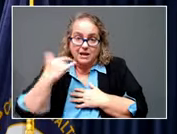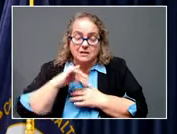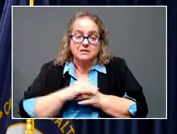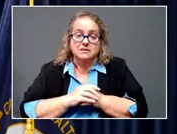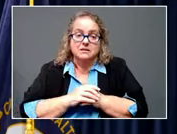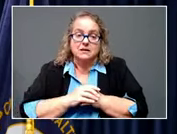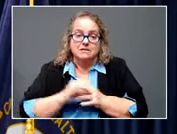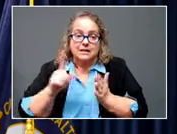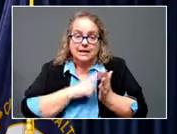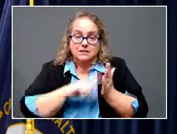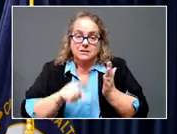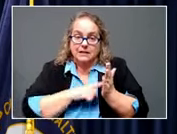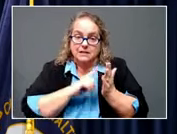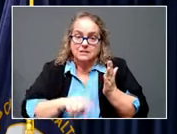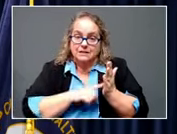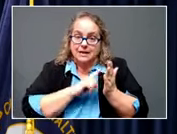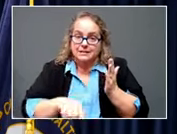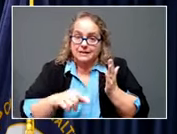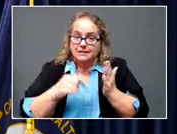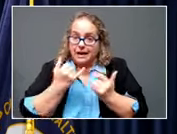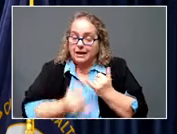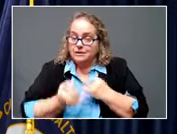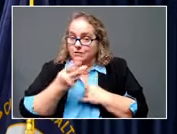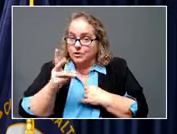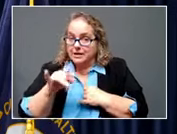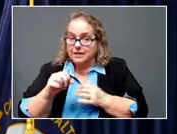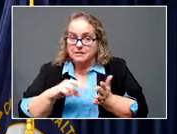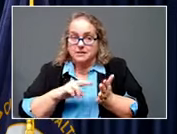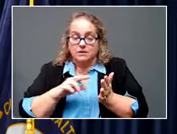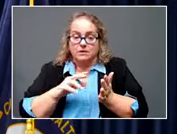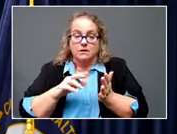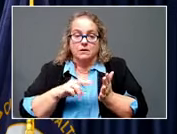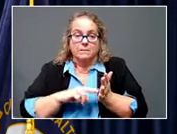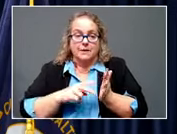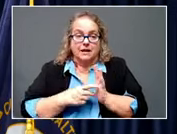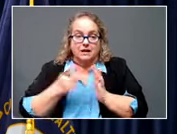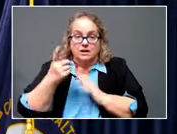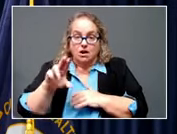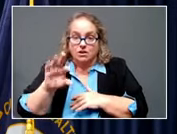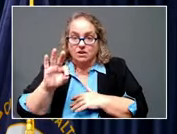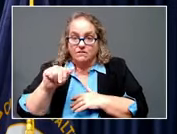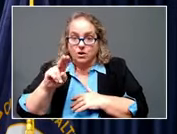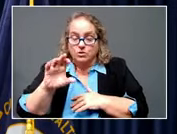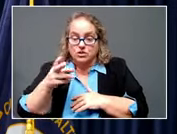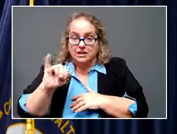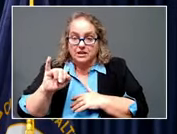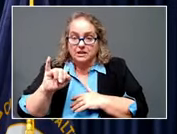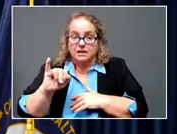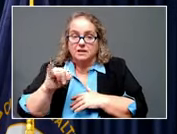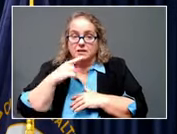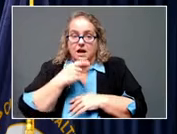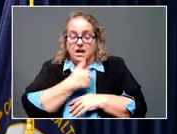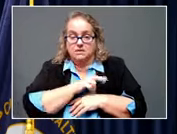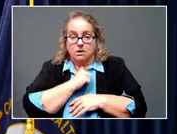the last few days, leading Dr. Fauci to raise the possibility of a vaccine mandate for airline travel. Is that